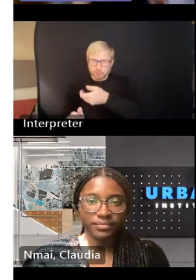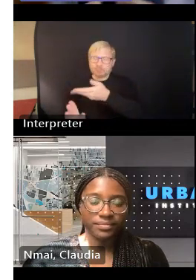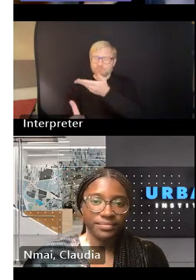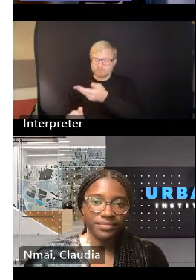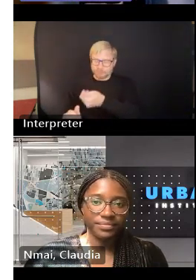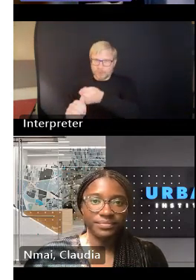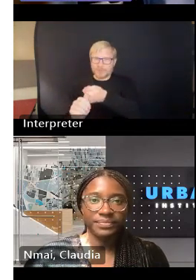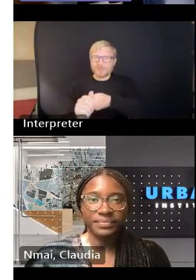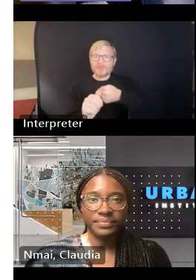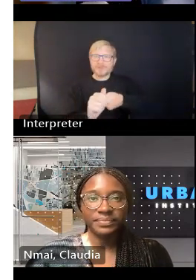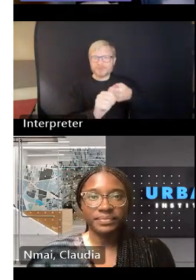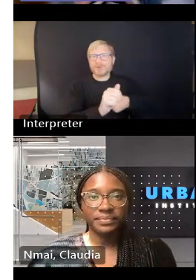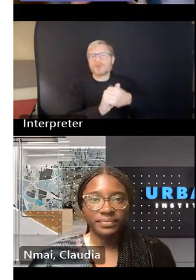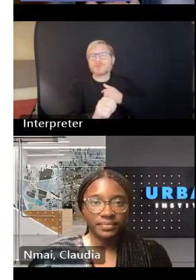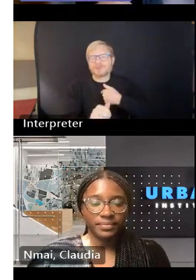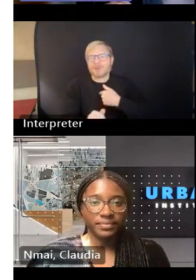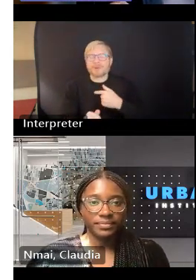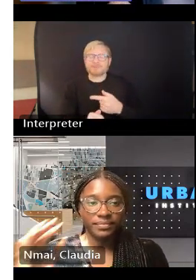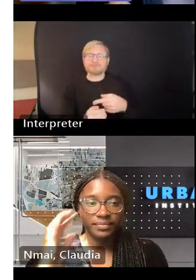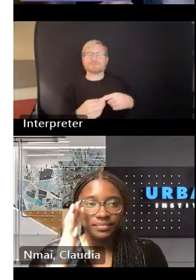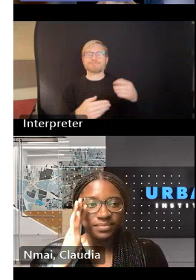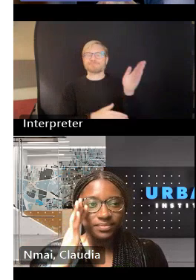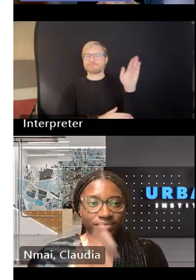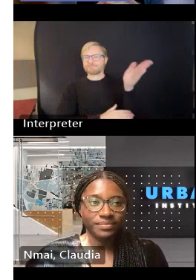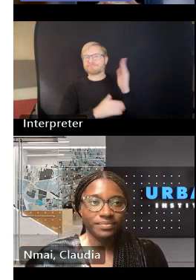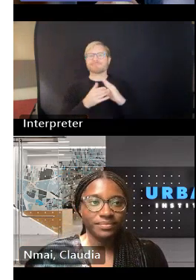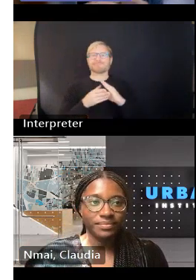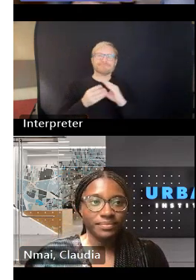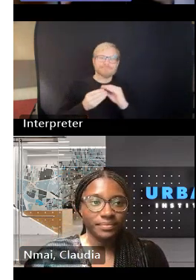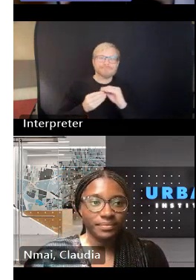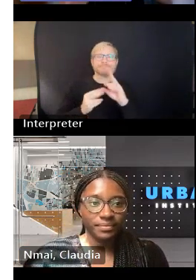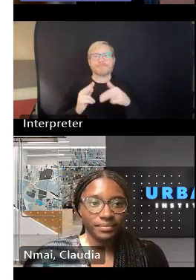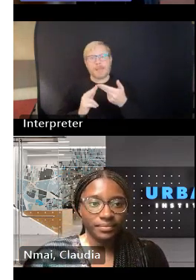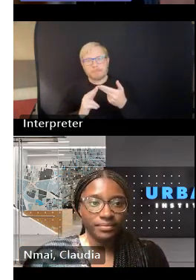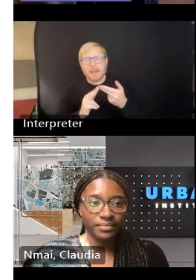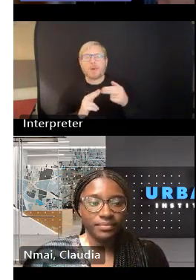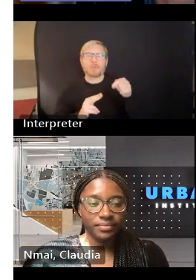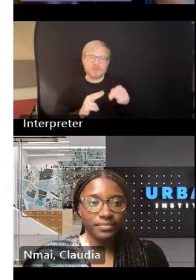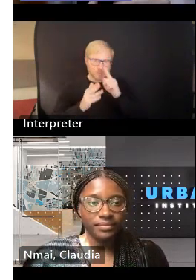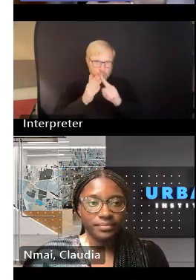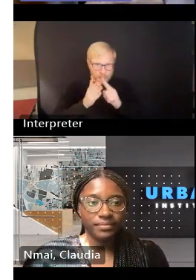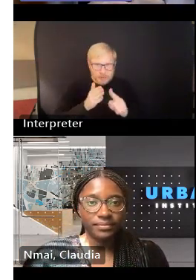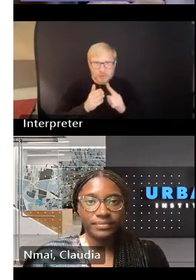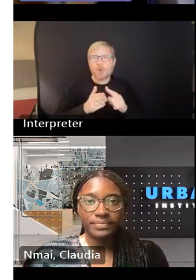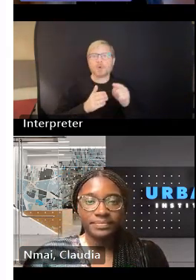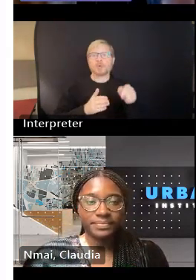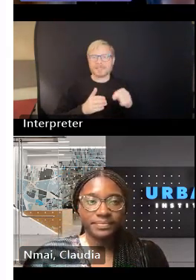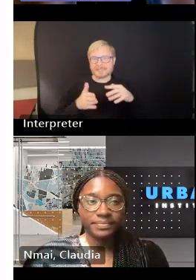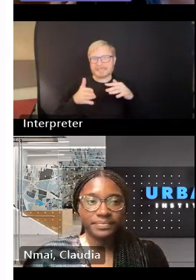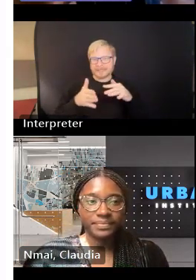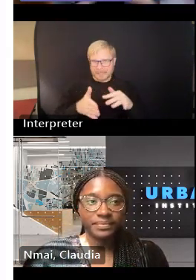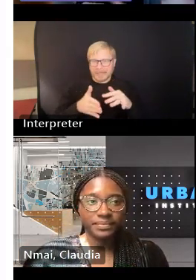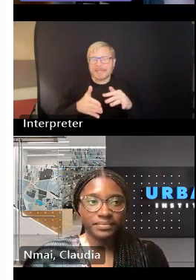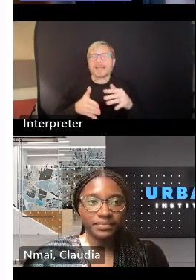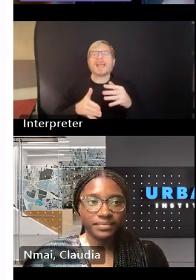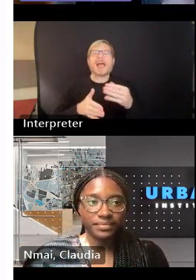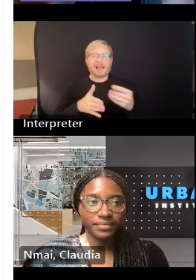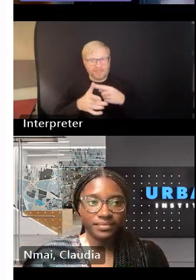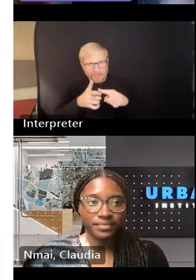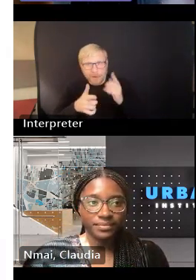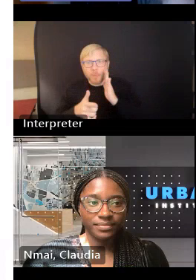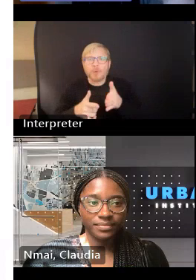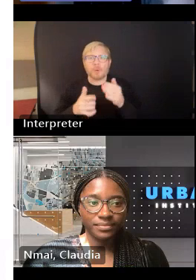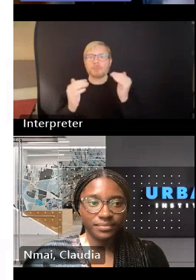background on the study, as well as, my colleague Claudia will as well, before diving into what's really important is the